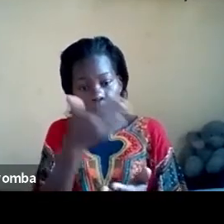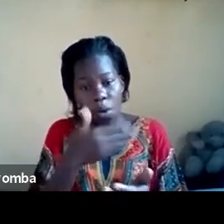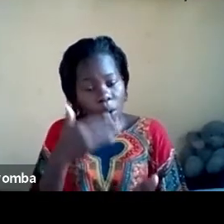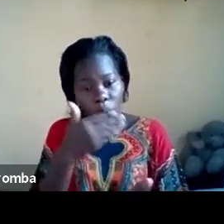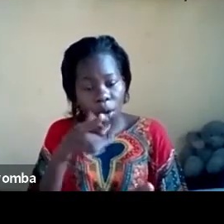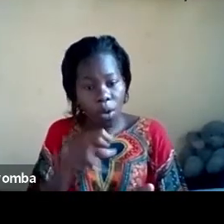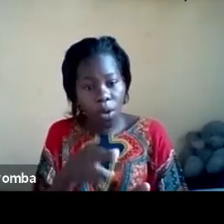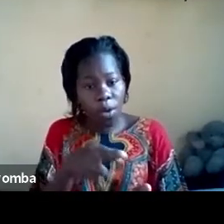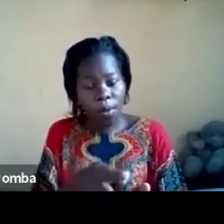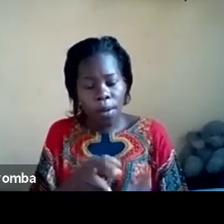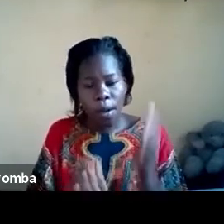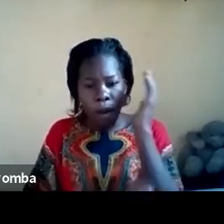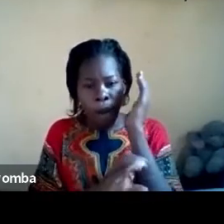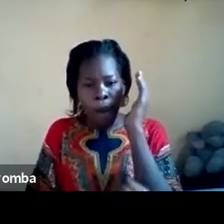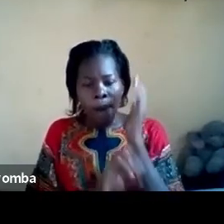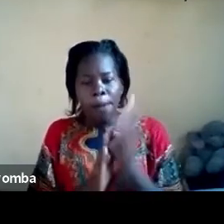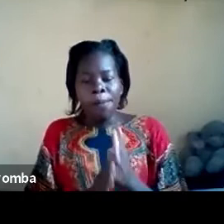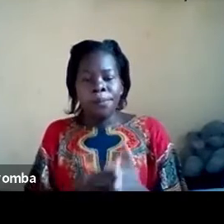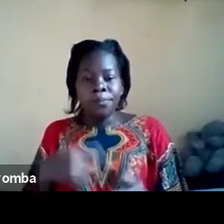countries, it's always